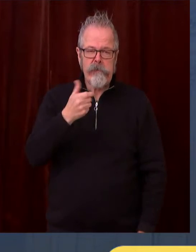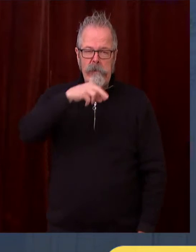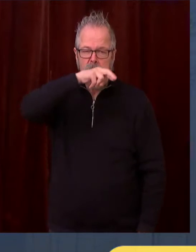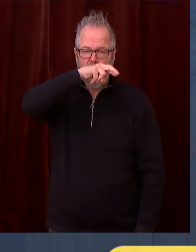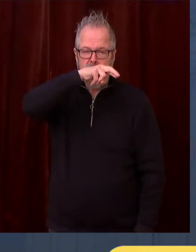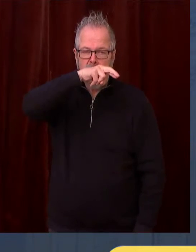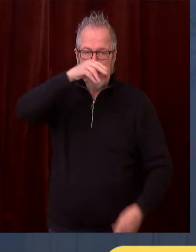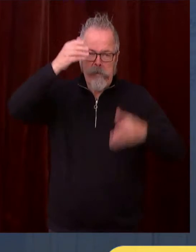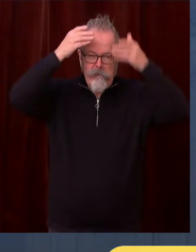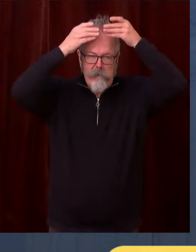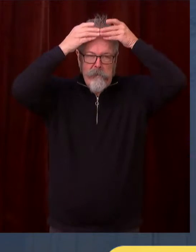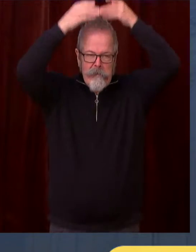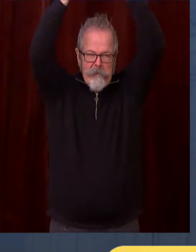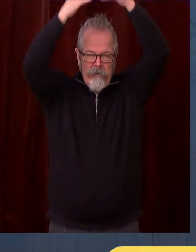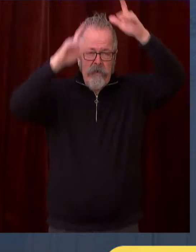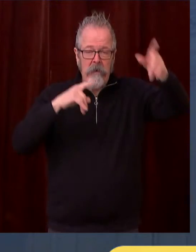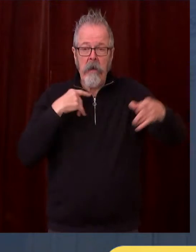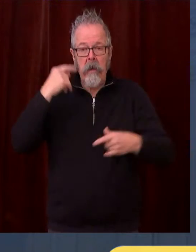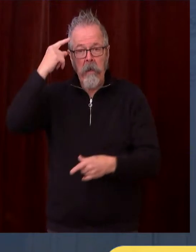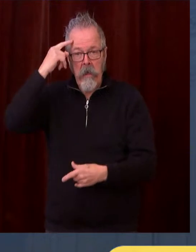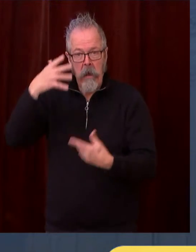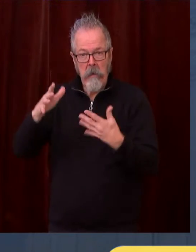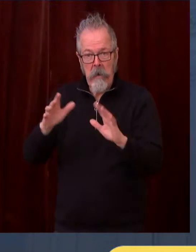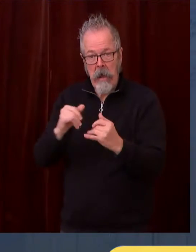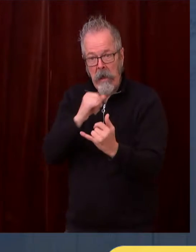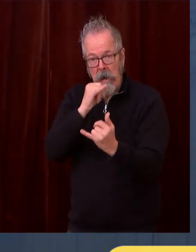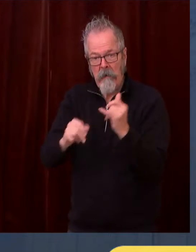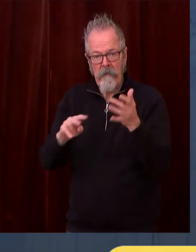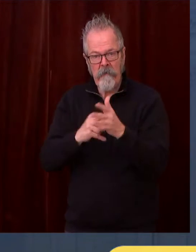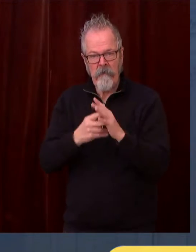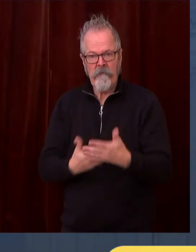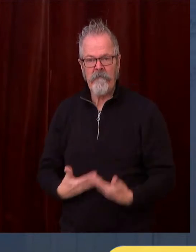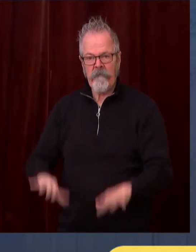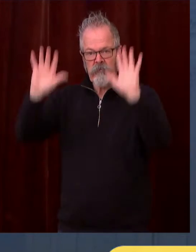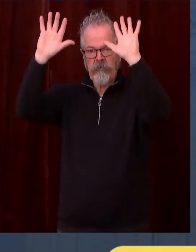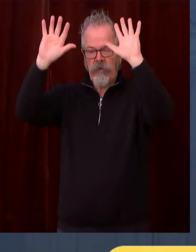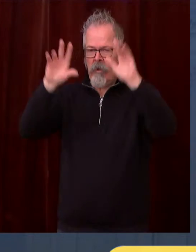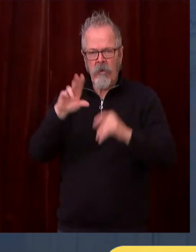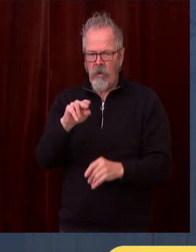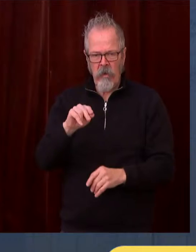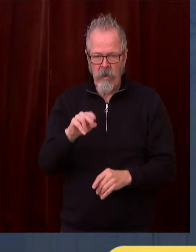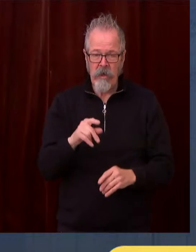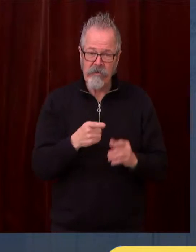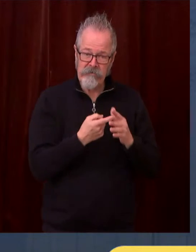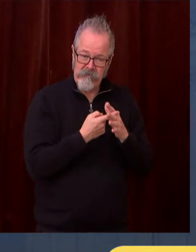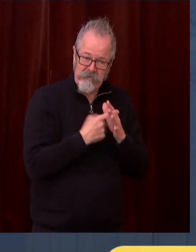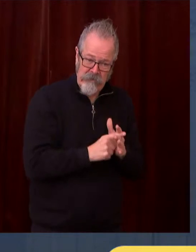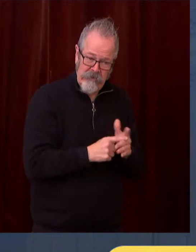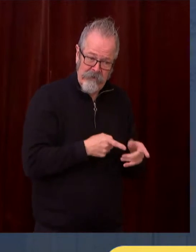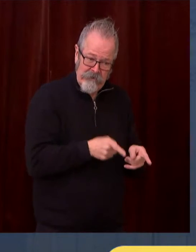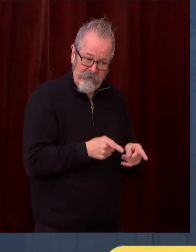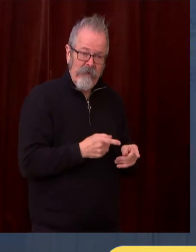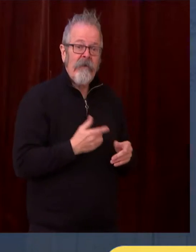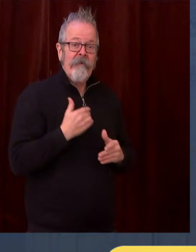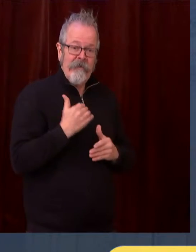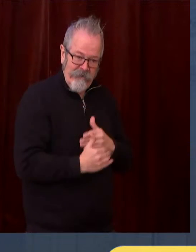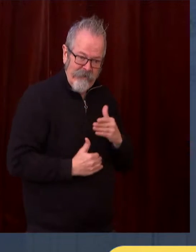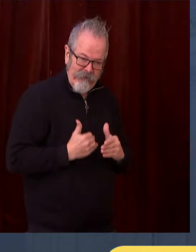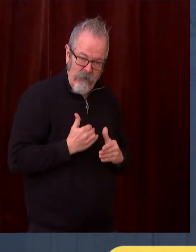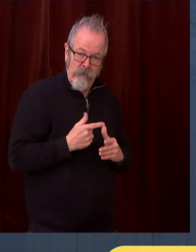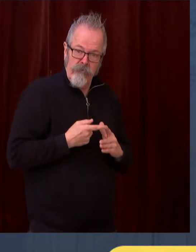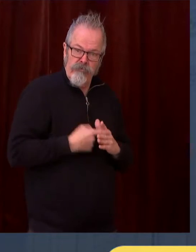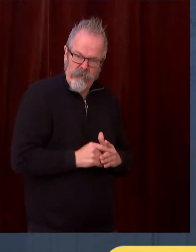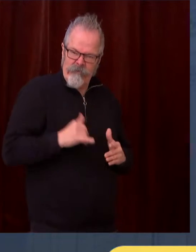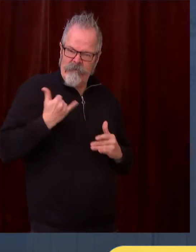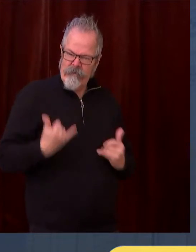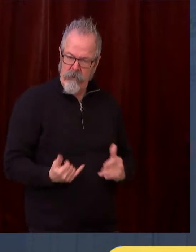of the beginning. But here's the great news. We now know there will be an end to this turmoil and